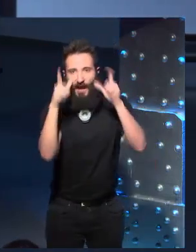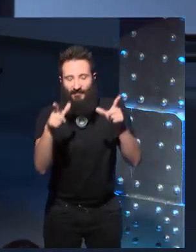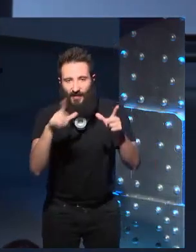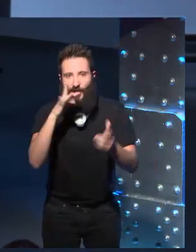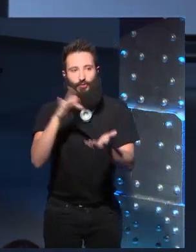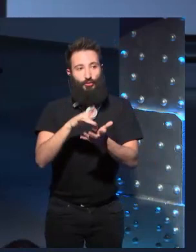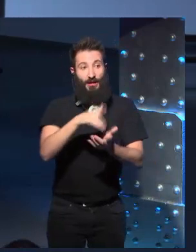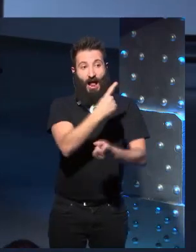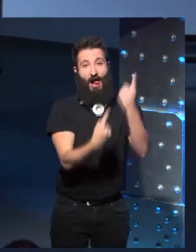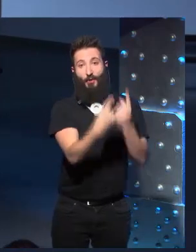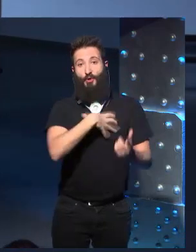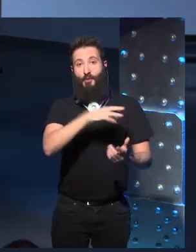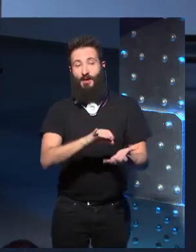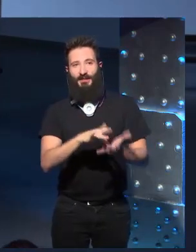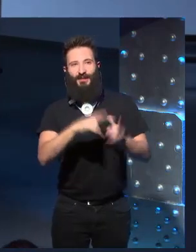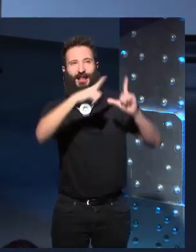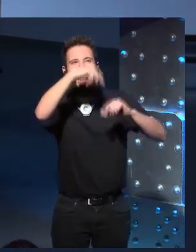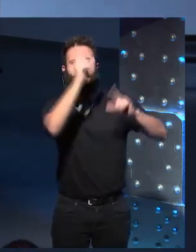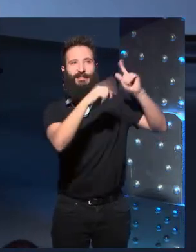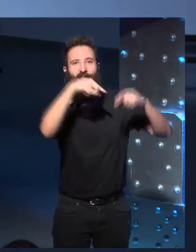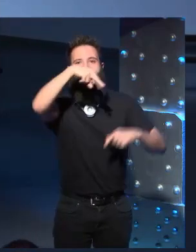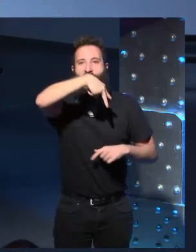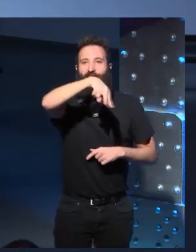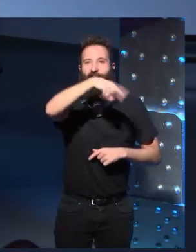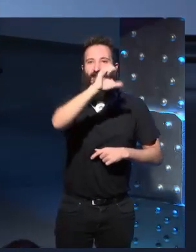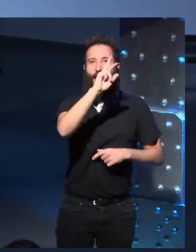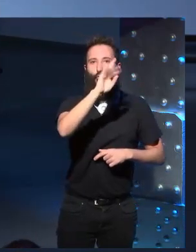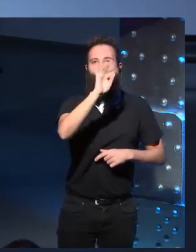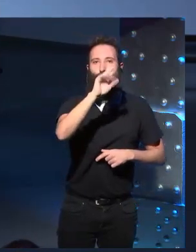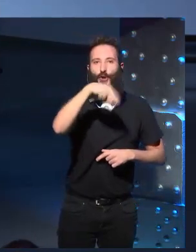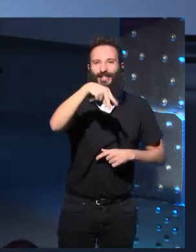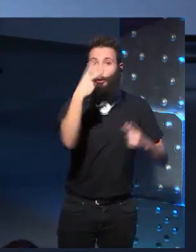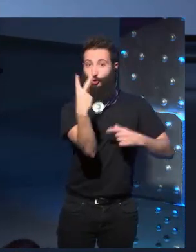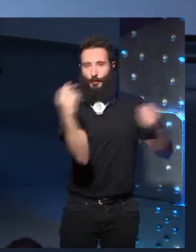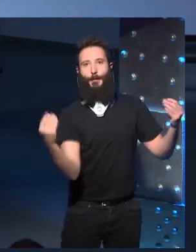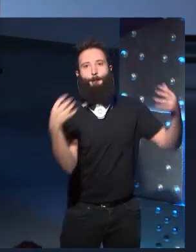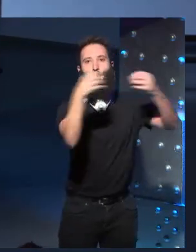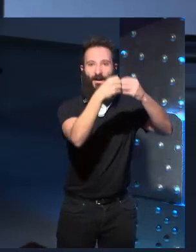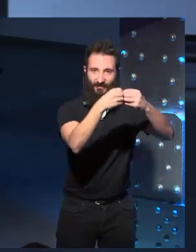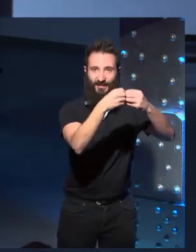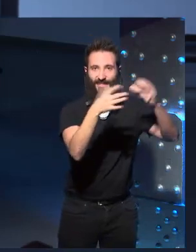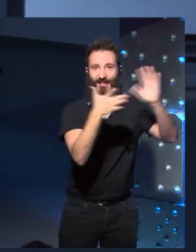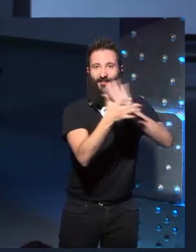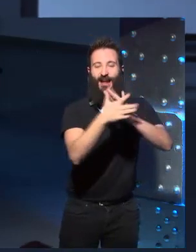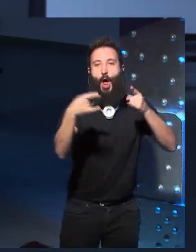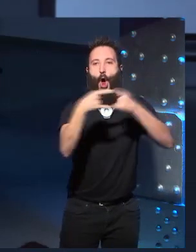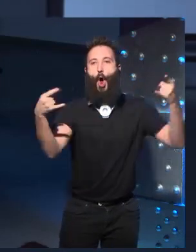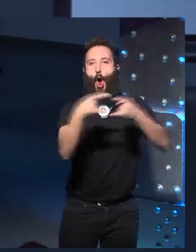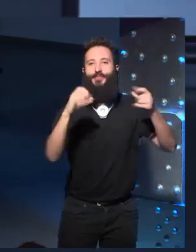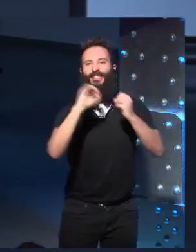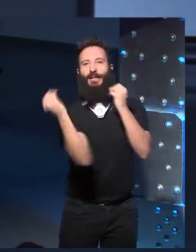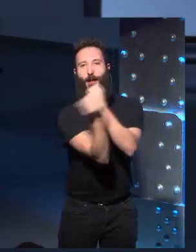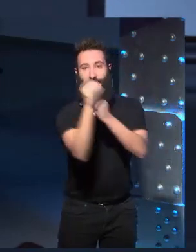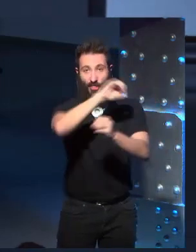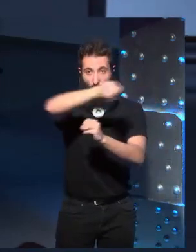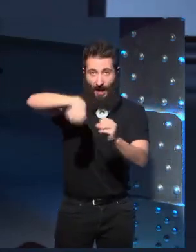seen two neutron stars collide, emitting what they call gravitational waves. We saw them through